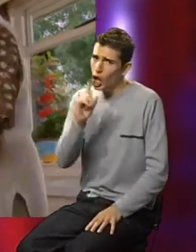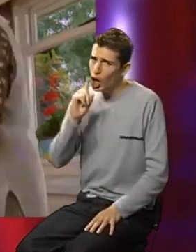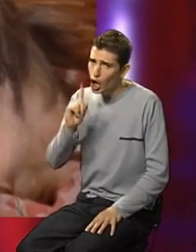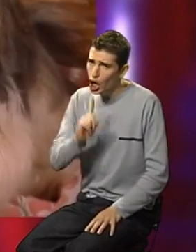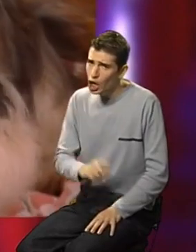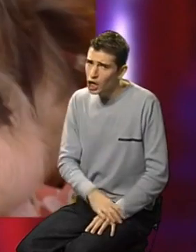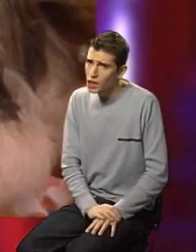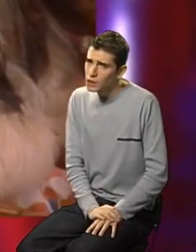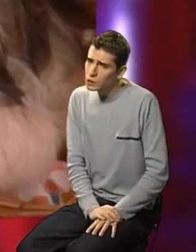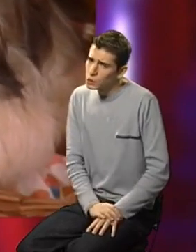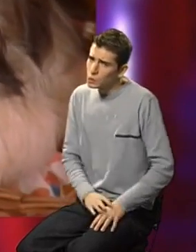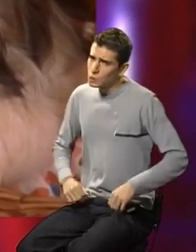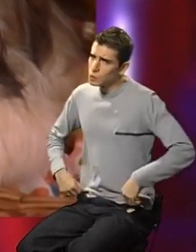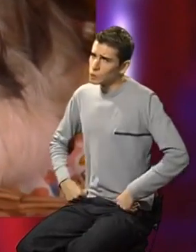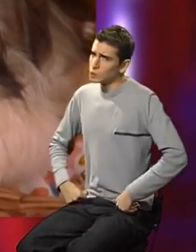girl.